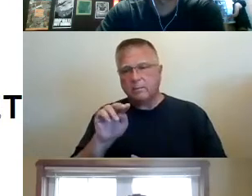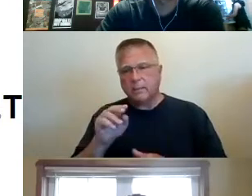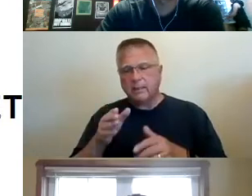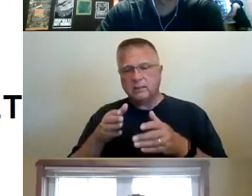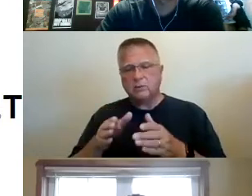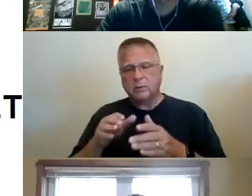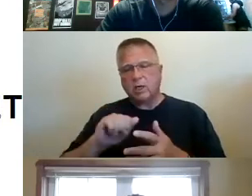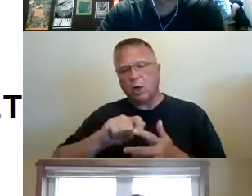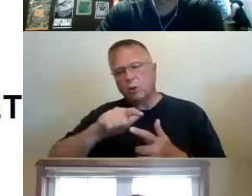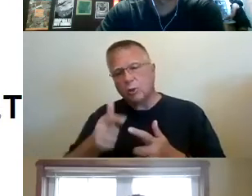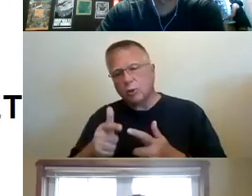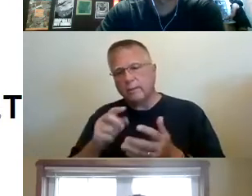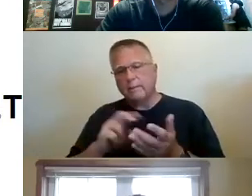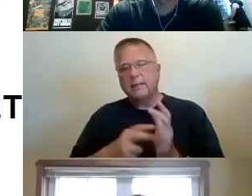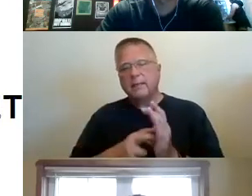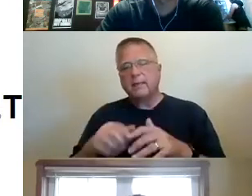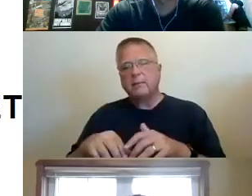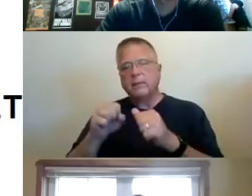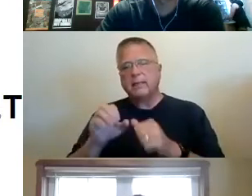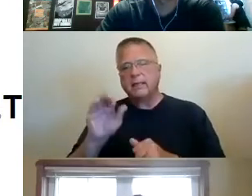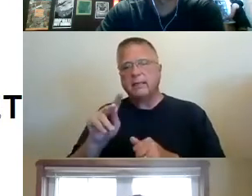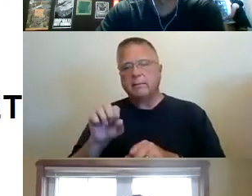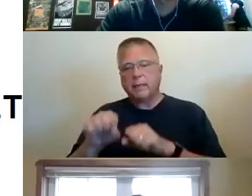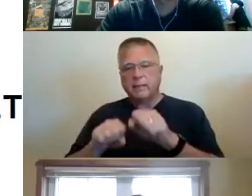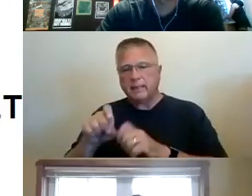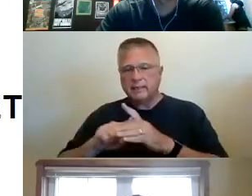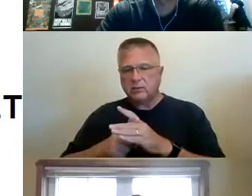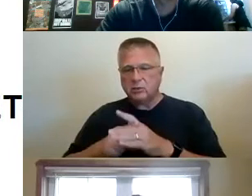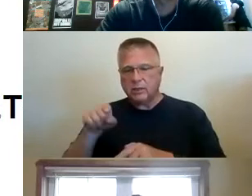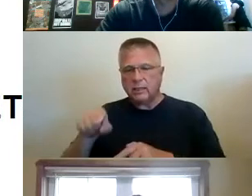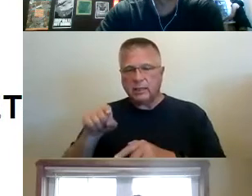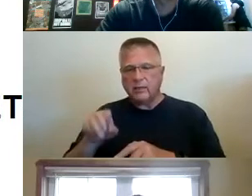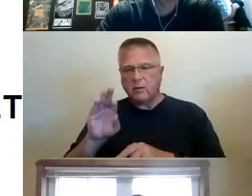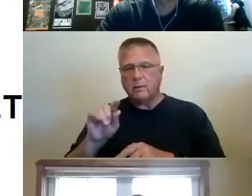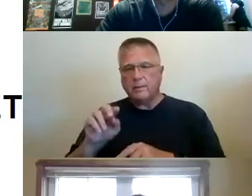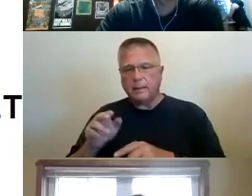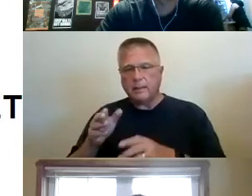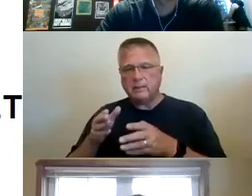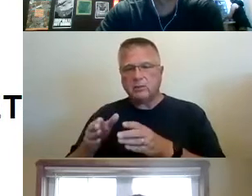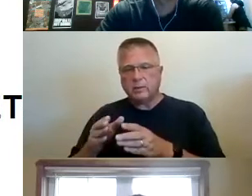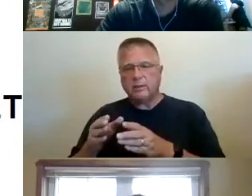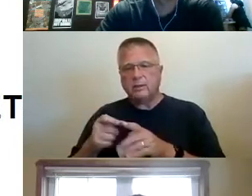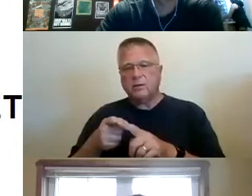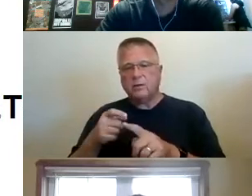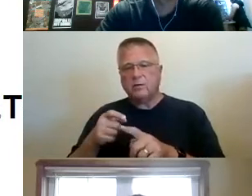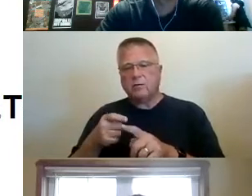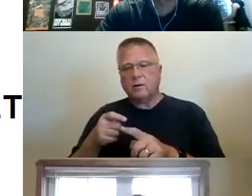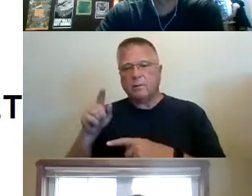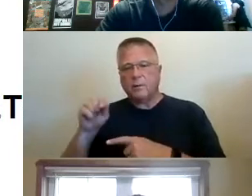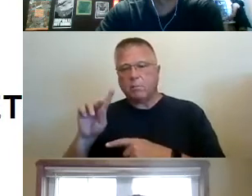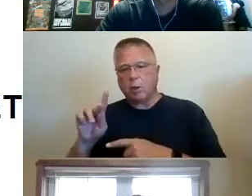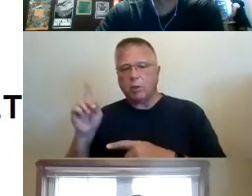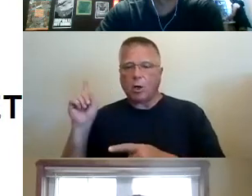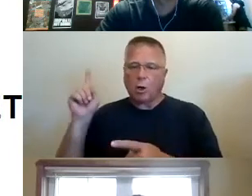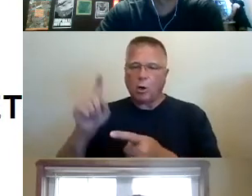where we would take the bike lanes that are started on Beacon Street that go from essentially from the park to